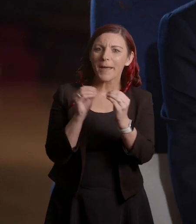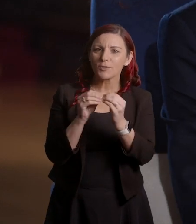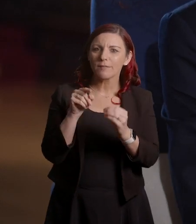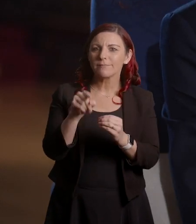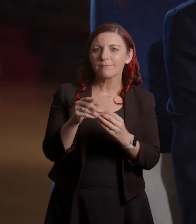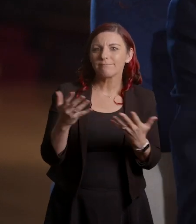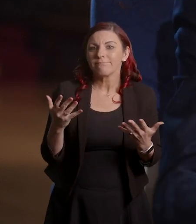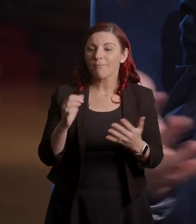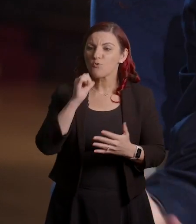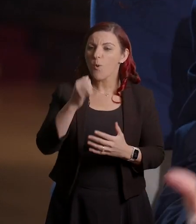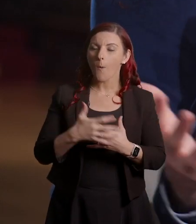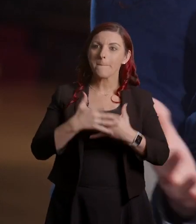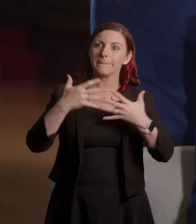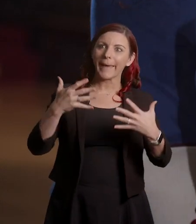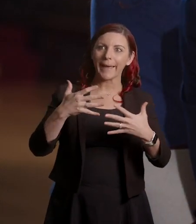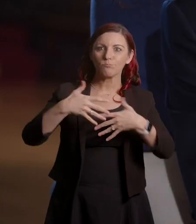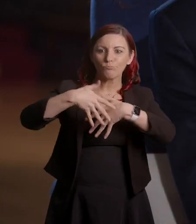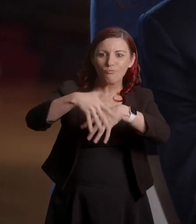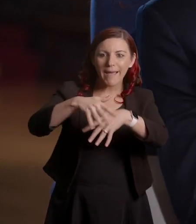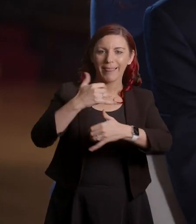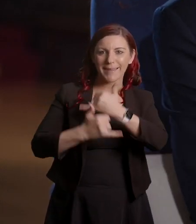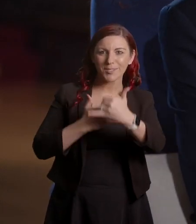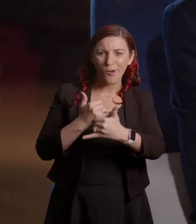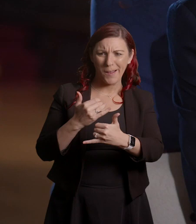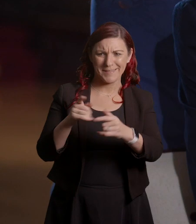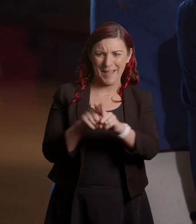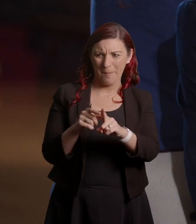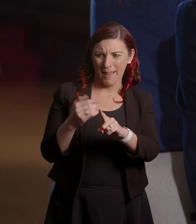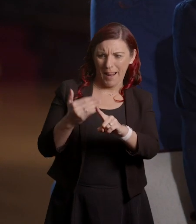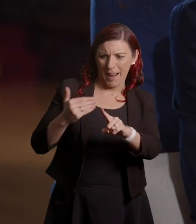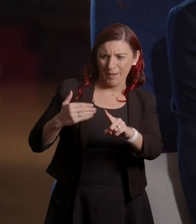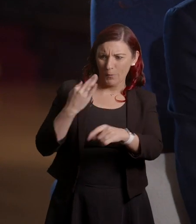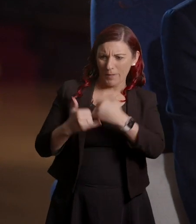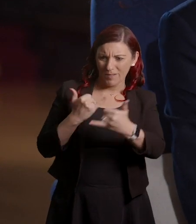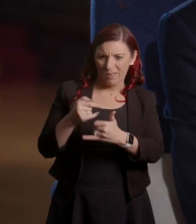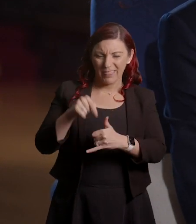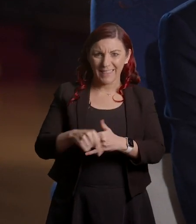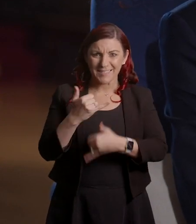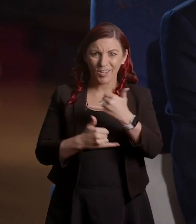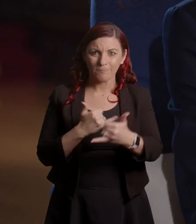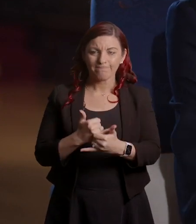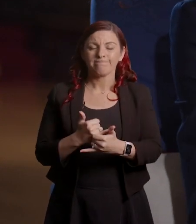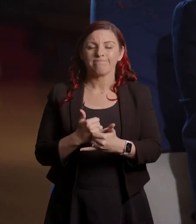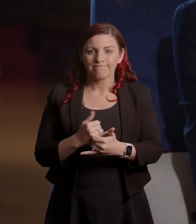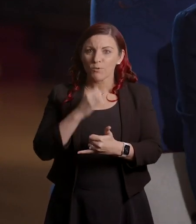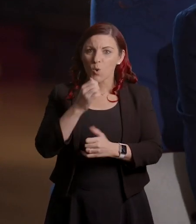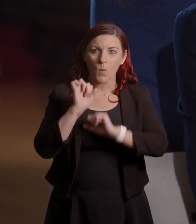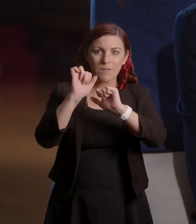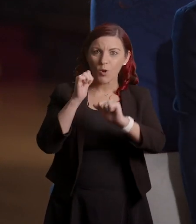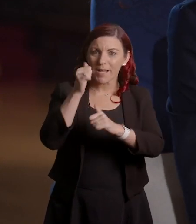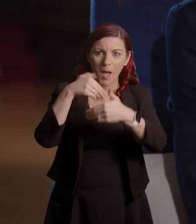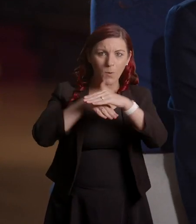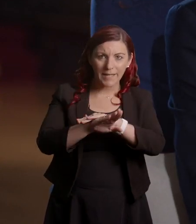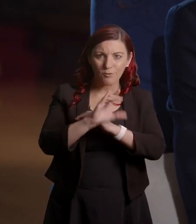no big grand homecoming that we've come to expect over the past number of years, and sadly this year obviously no fans were